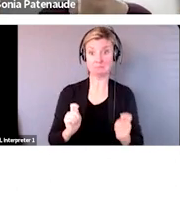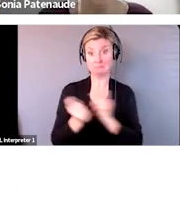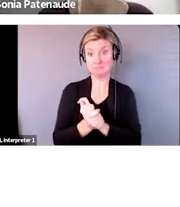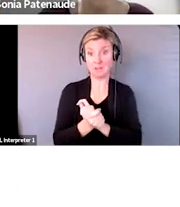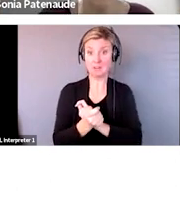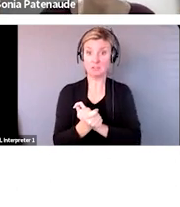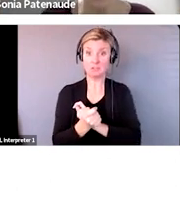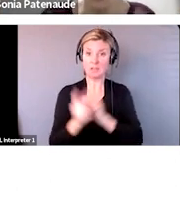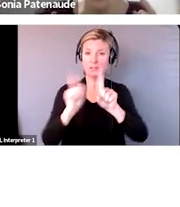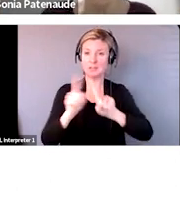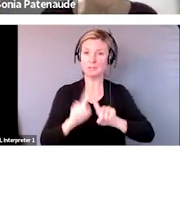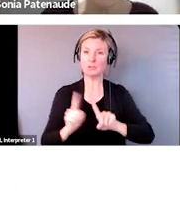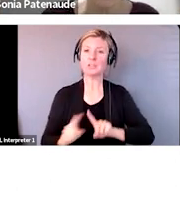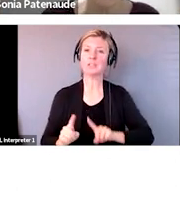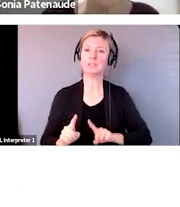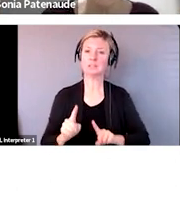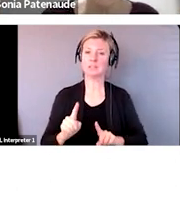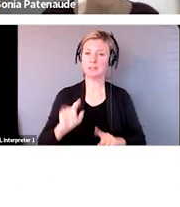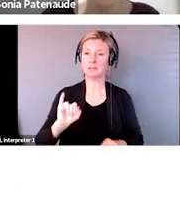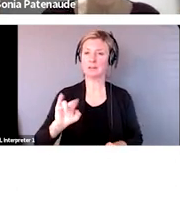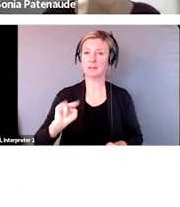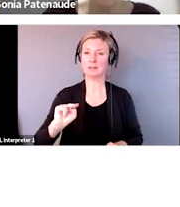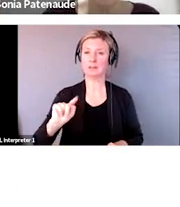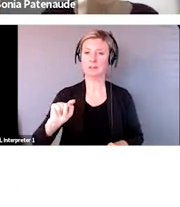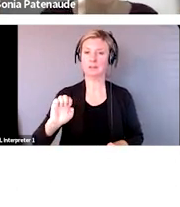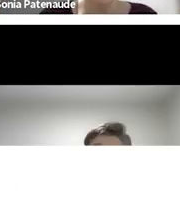of intangible into a commercial asset.